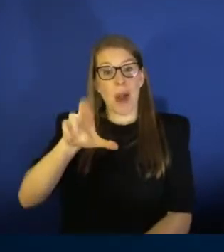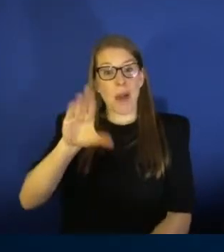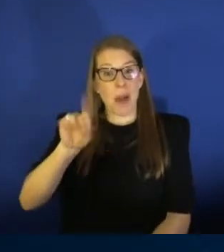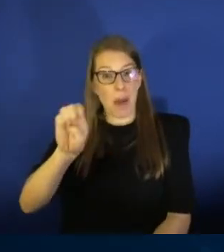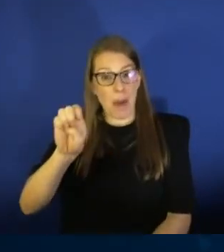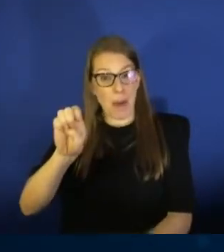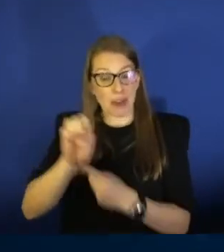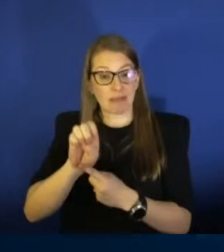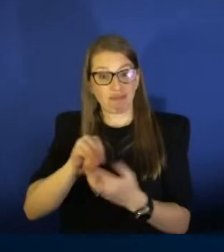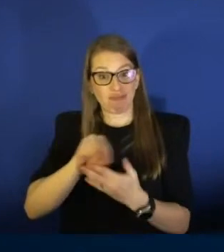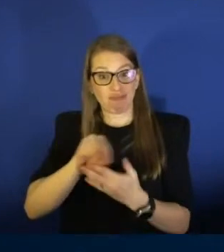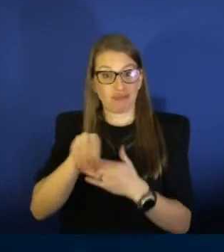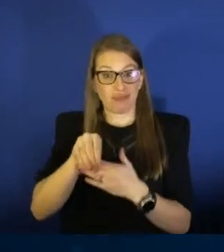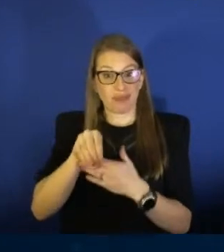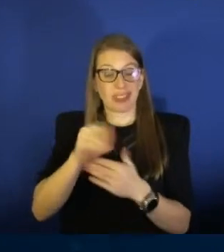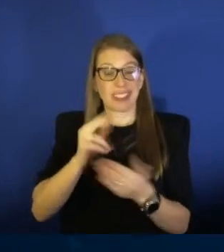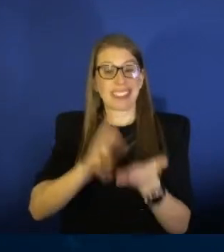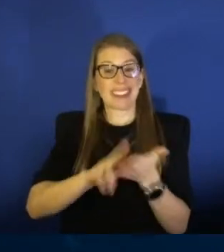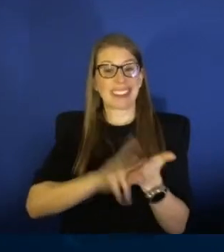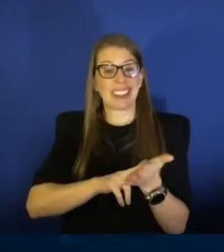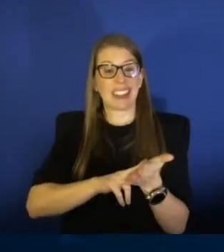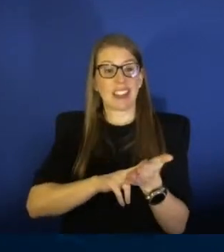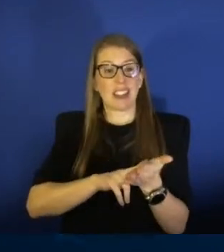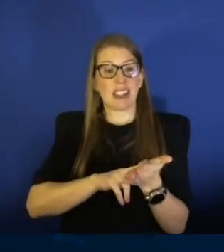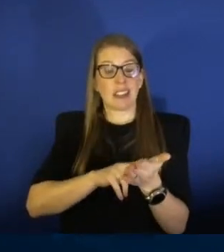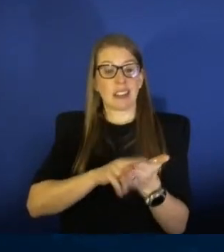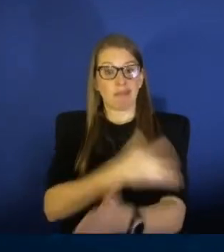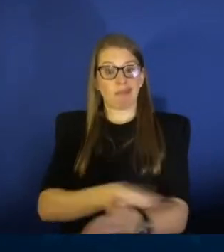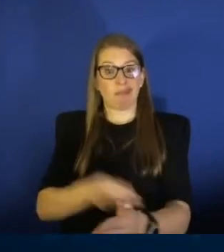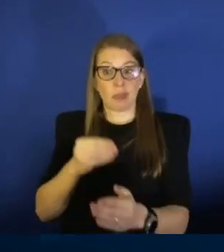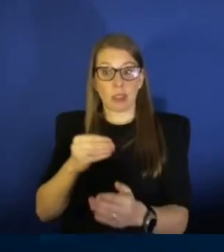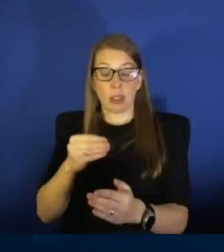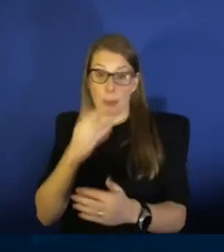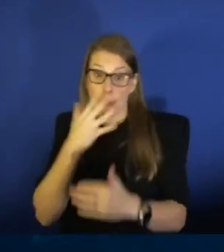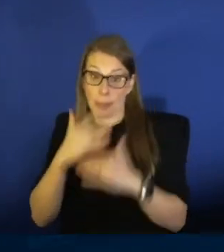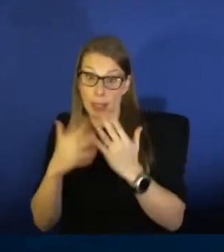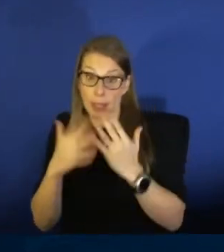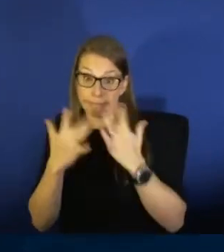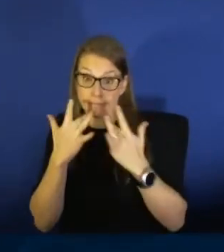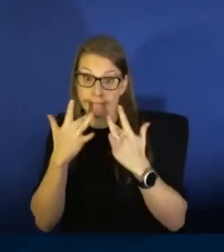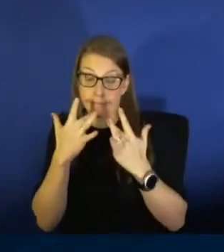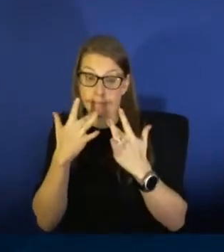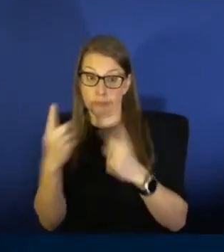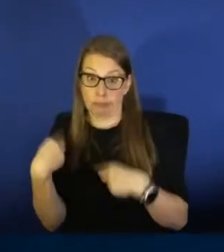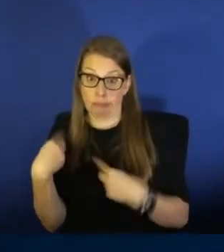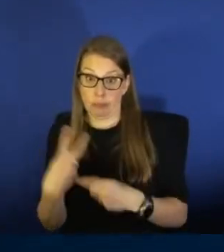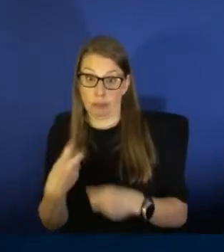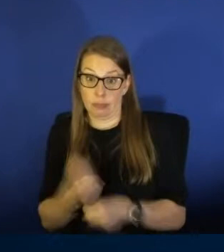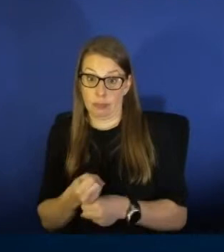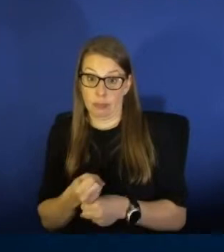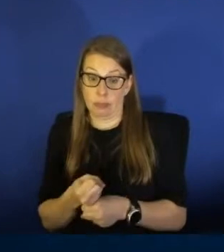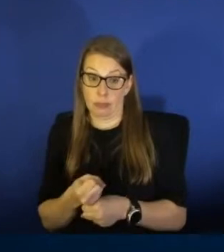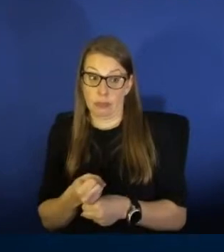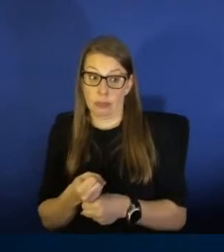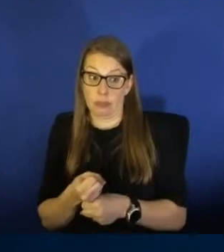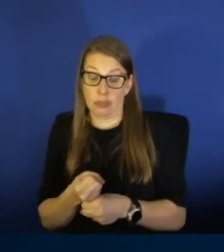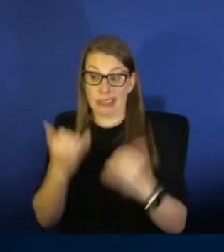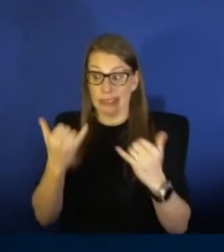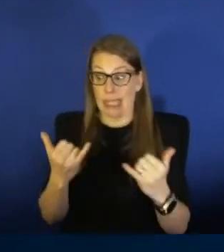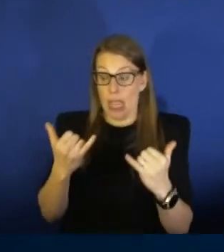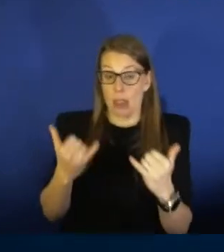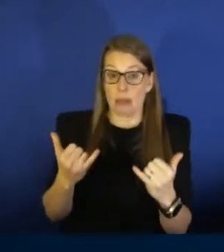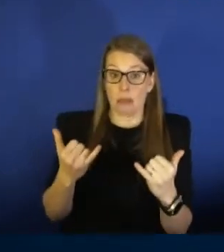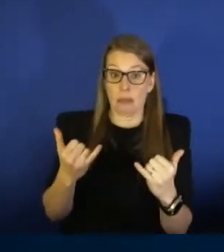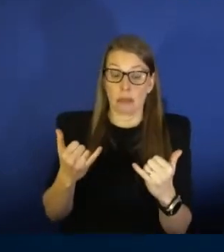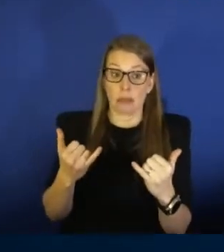and get signed up to donate blood. But Chelsey, I would imagine with the blood shortage that you've been talking about with us over the last 2 years, and now with what folks